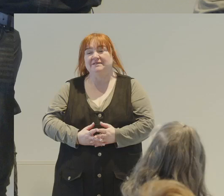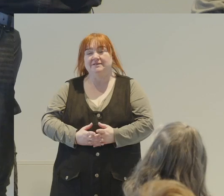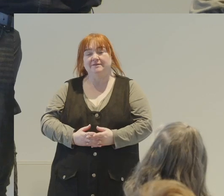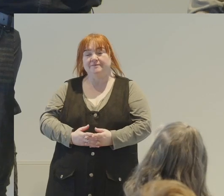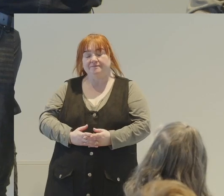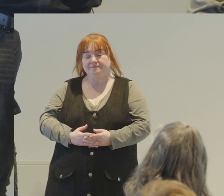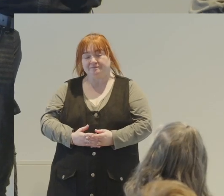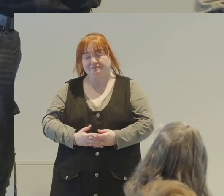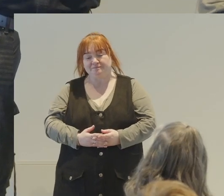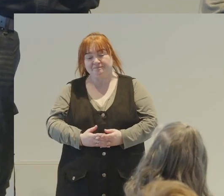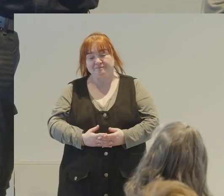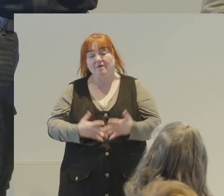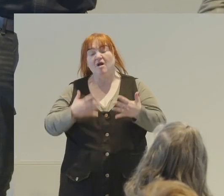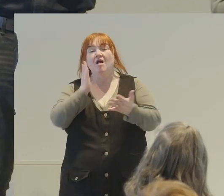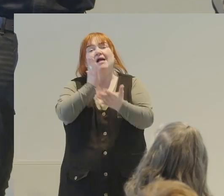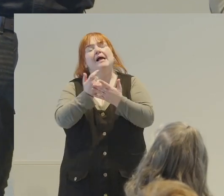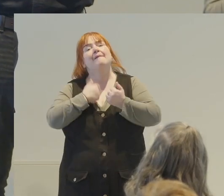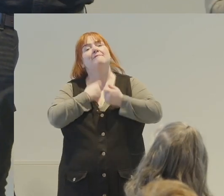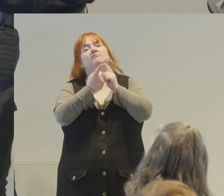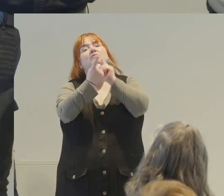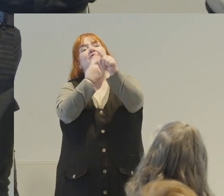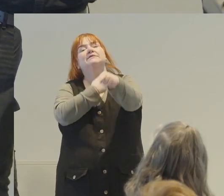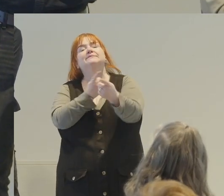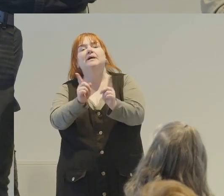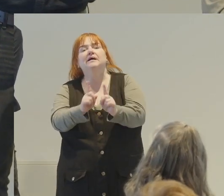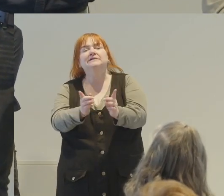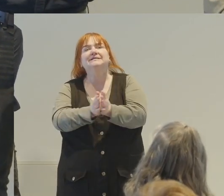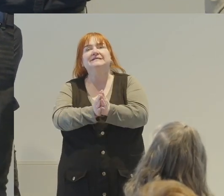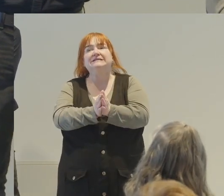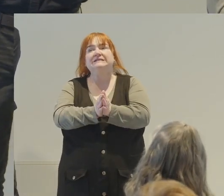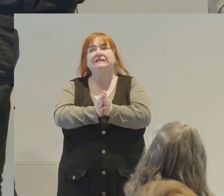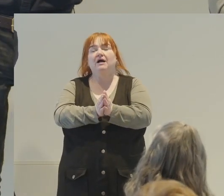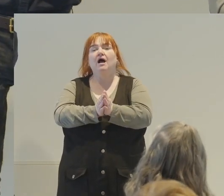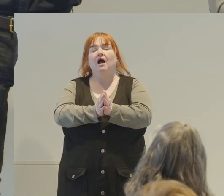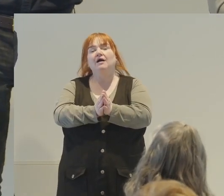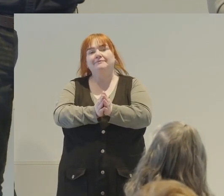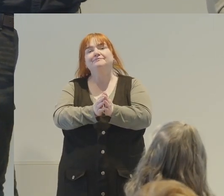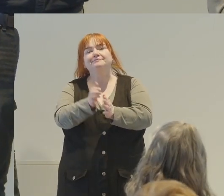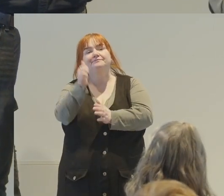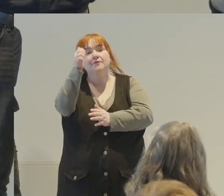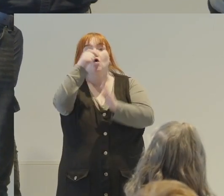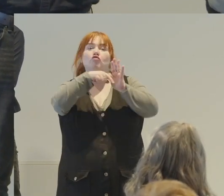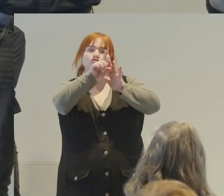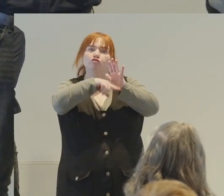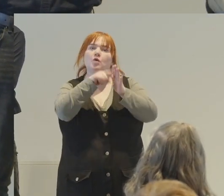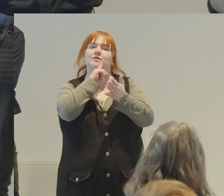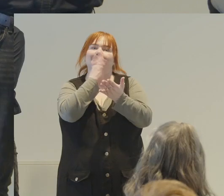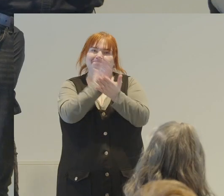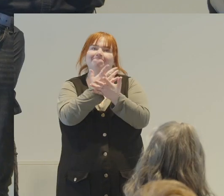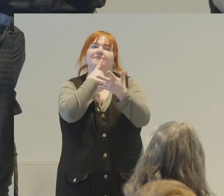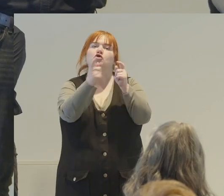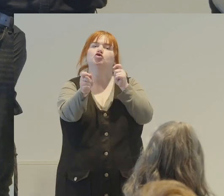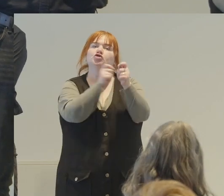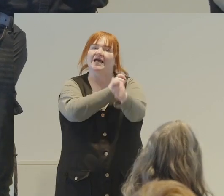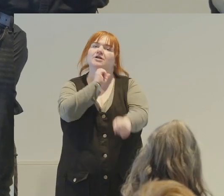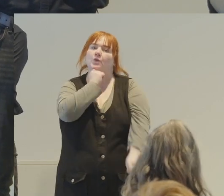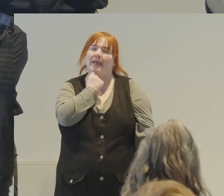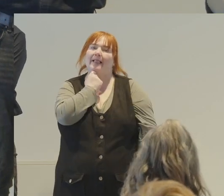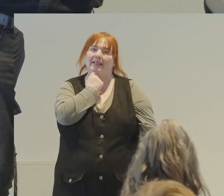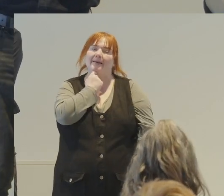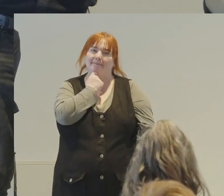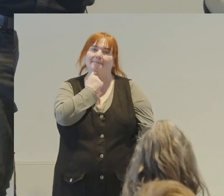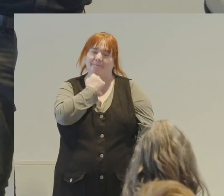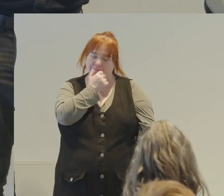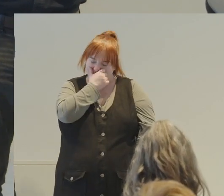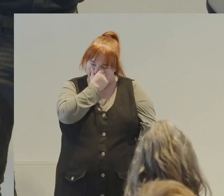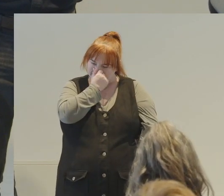My response to that, I suppose, would be, I have no doubt the rules will change. Something will change in the rules.